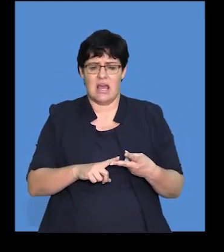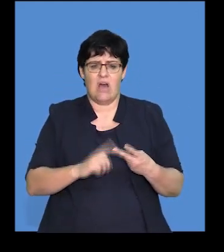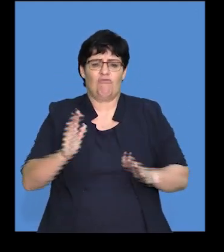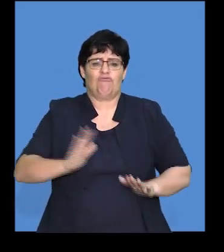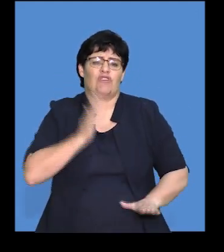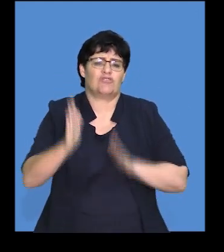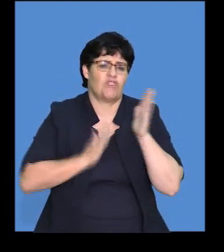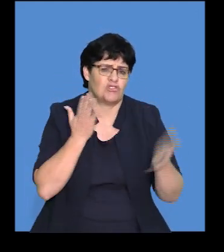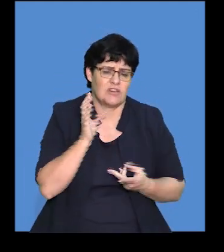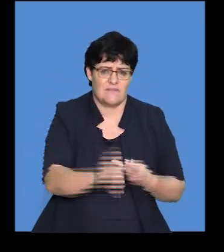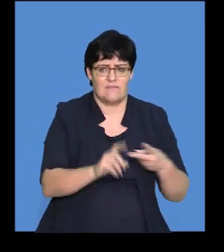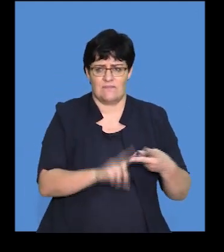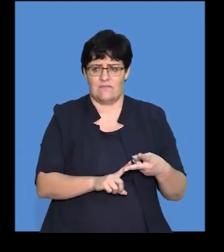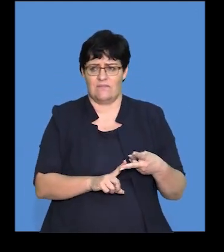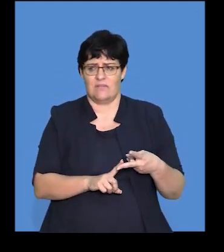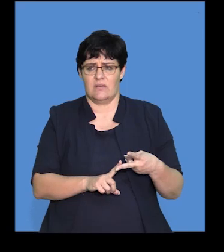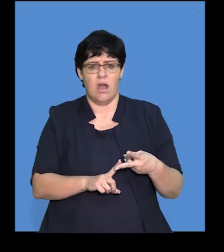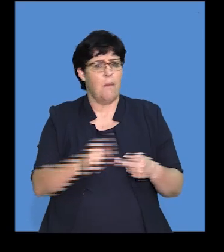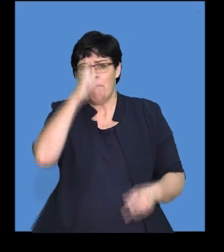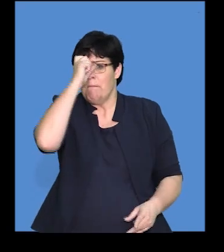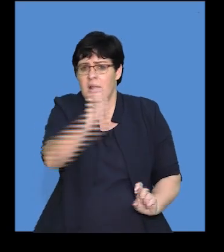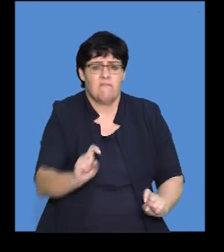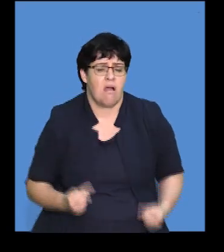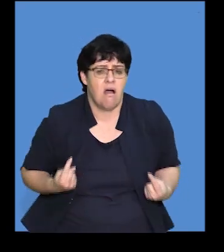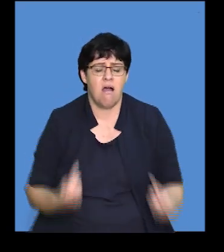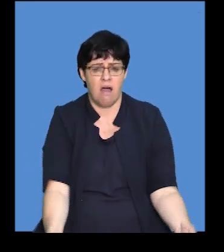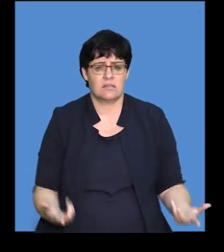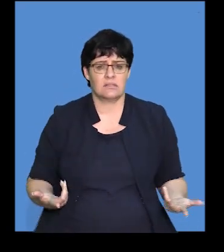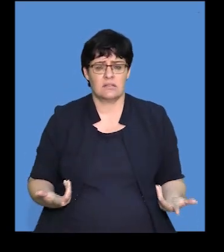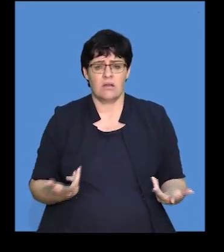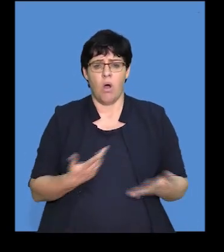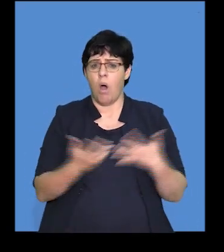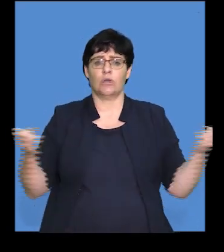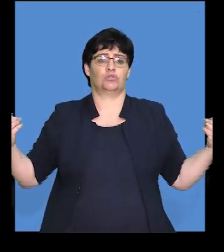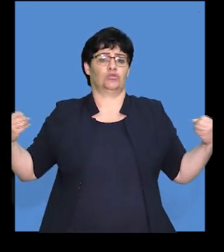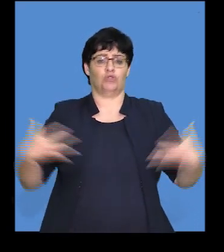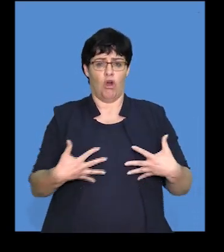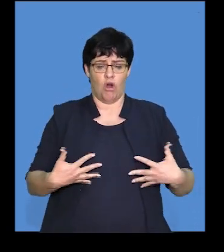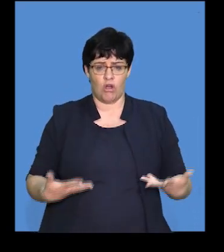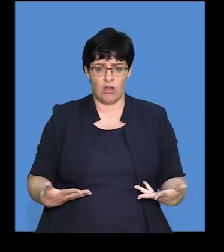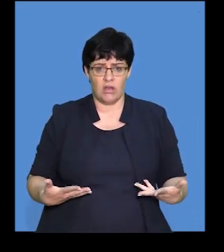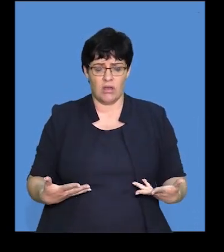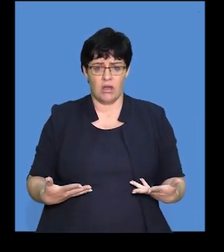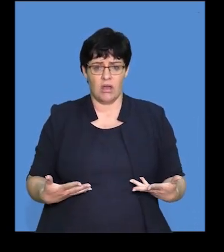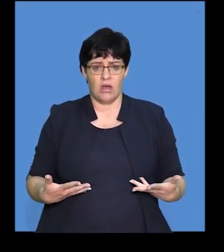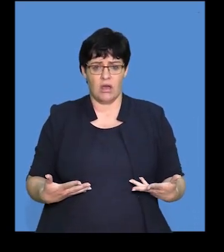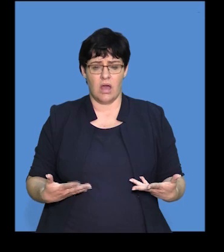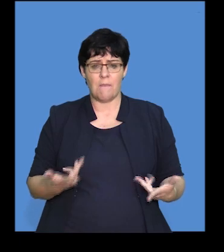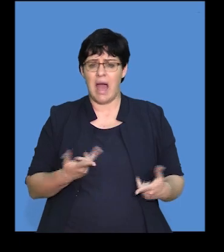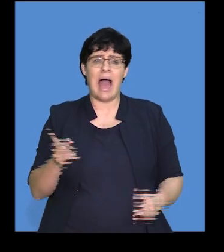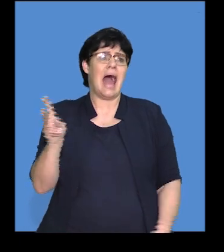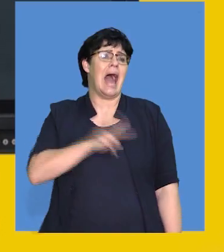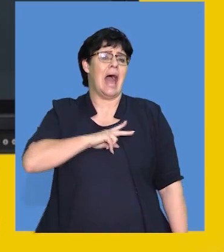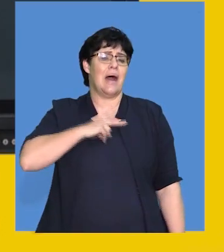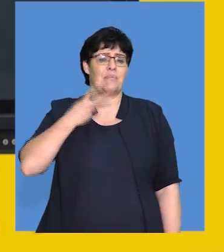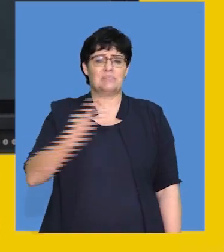frustration, disbelief even, shock, He's even upset.